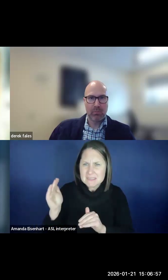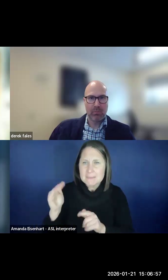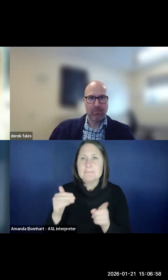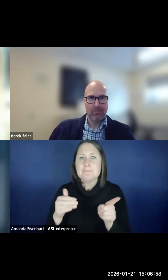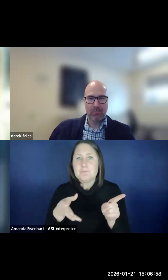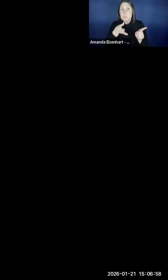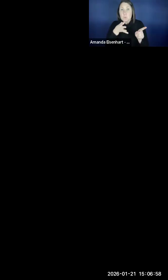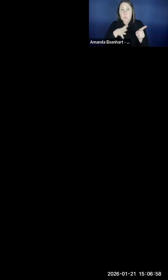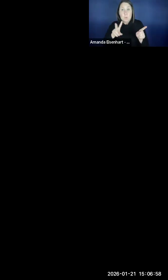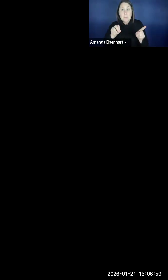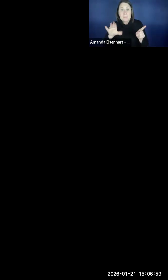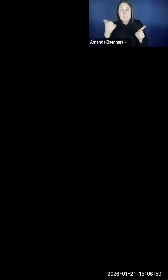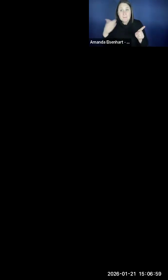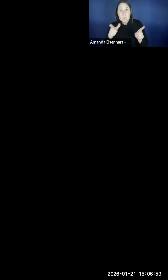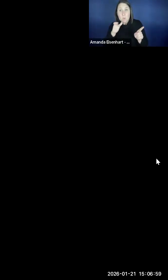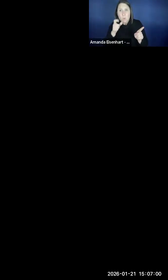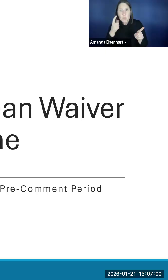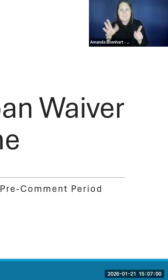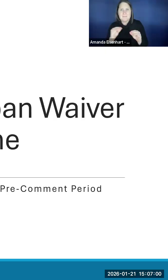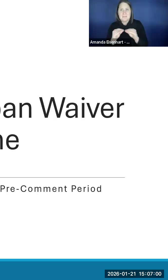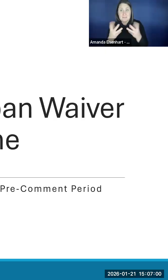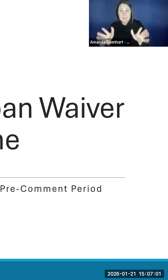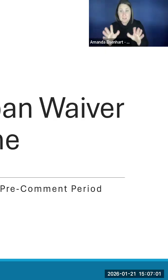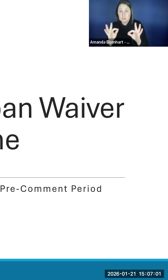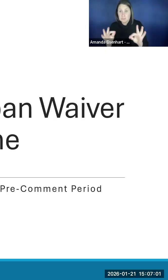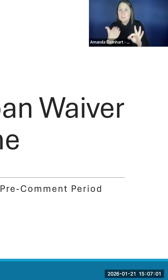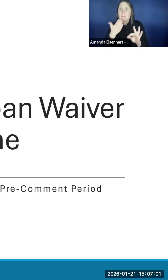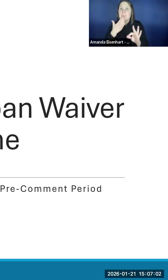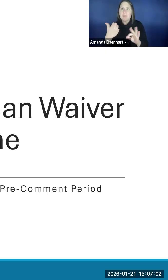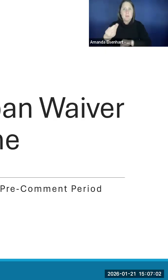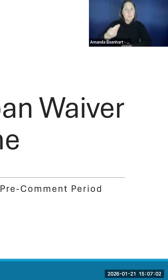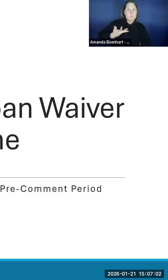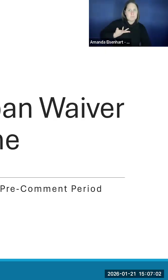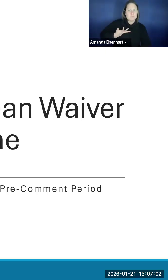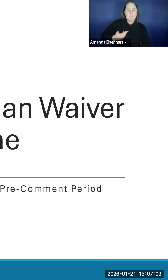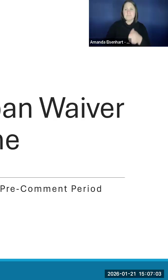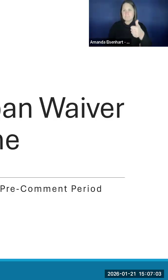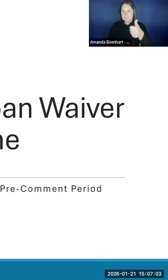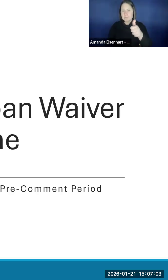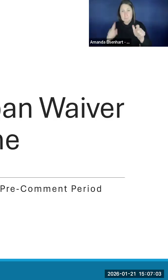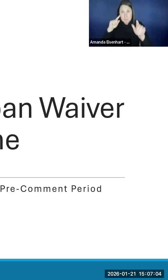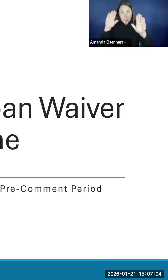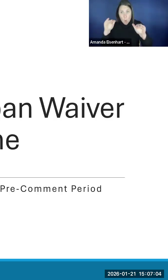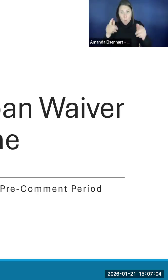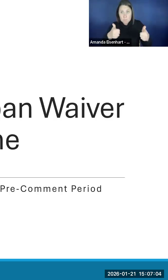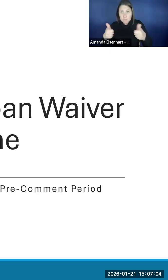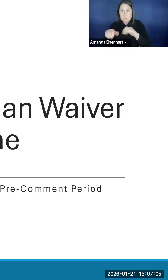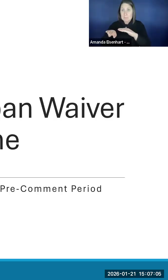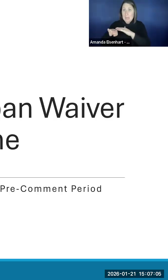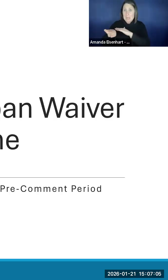it. Okay, great. Thanks for noting that. Yep. So hopefully this is all good with